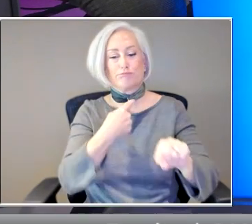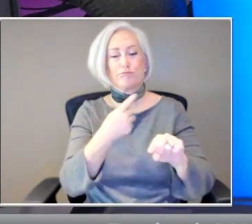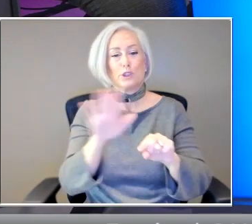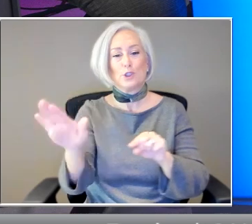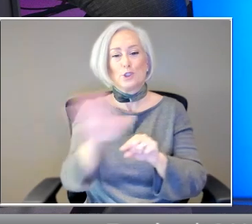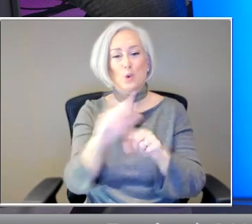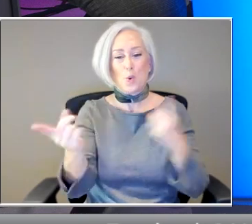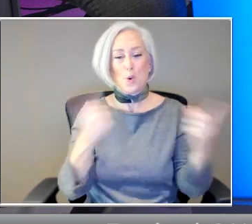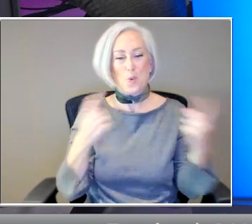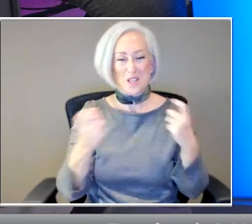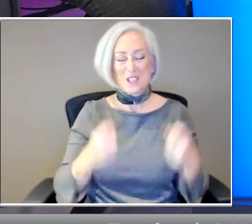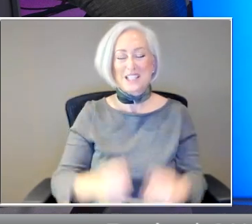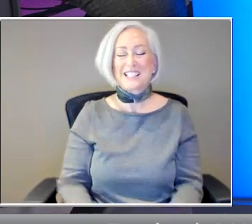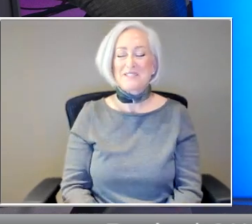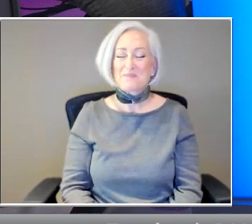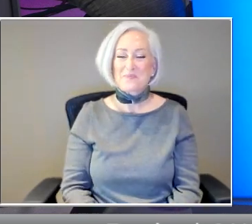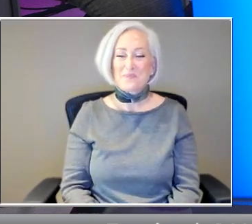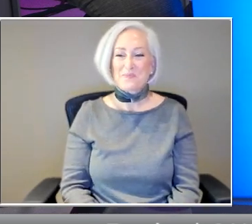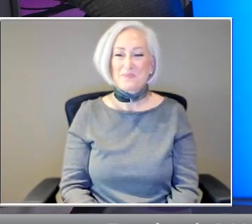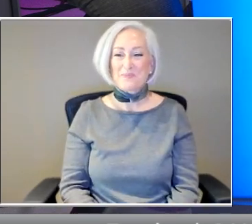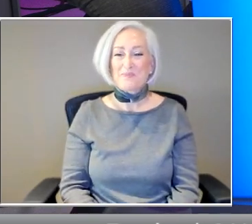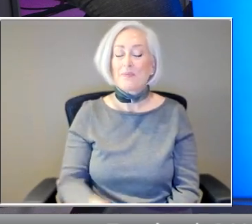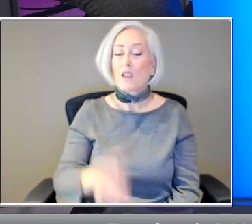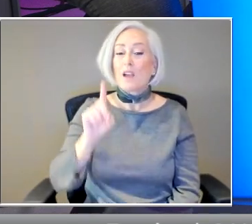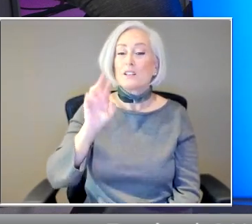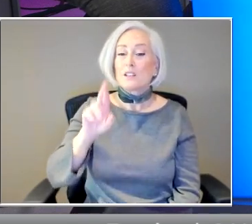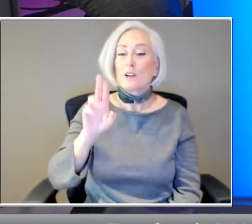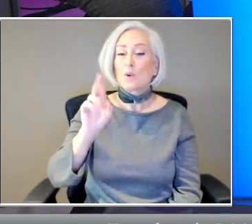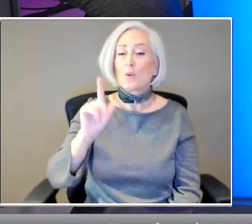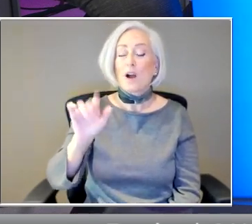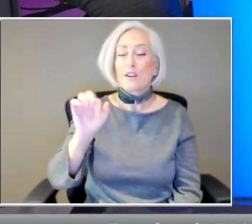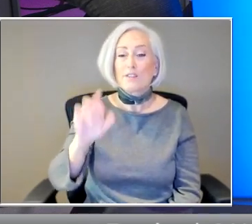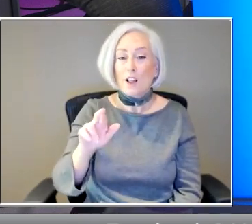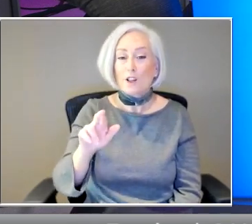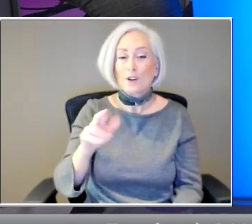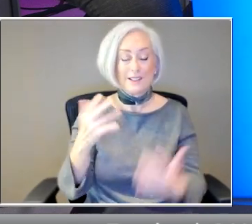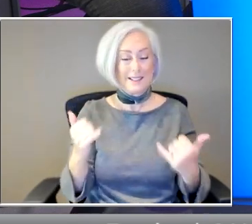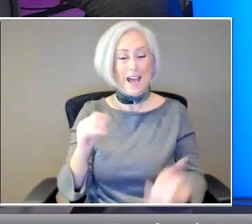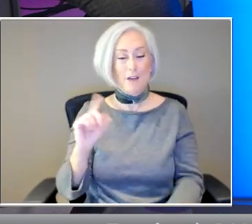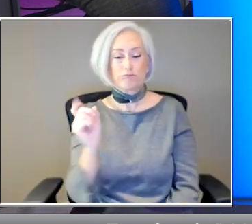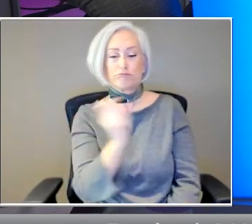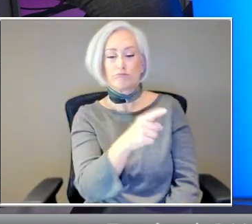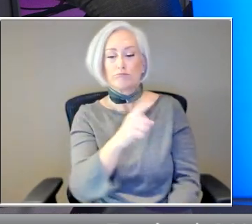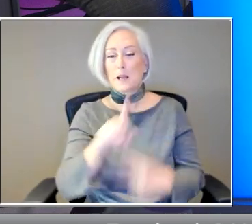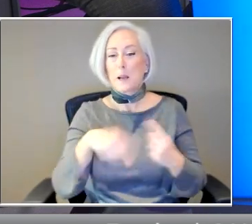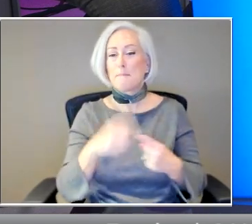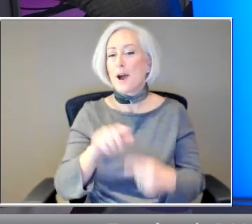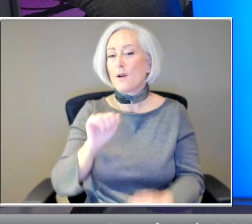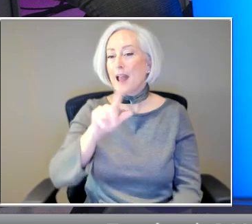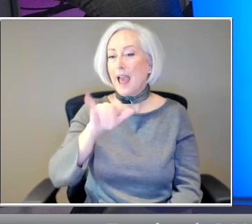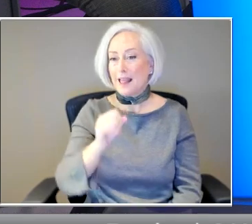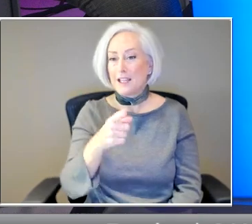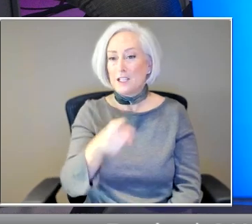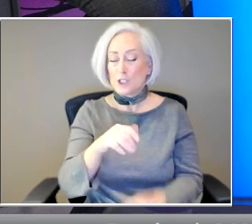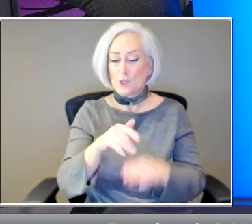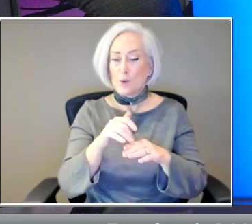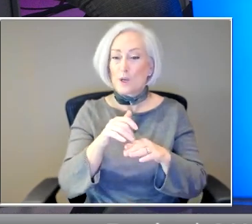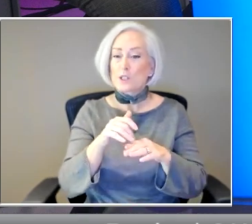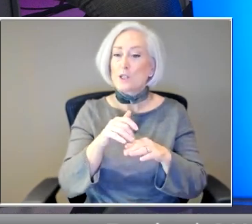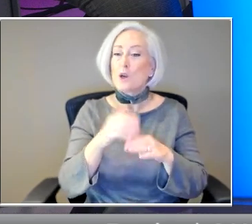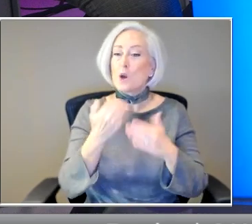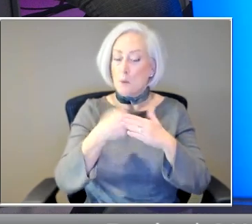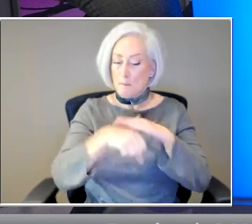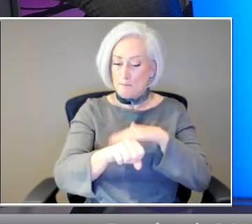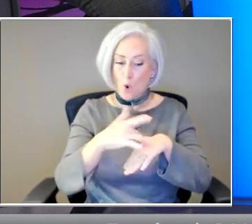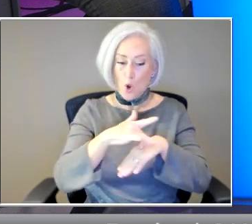your screen. Dr. Rockefeller, I want to ask you some questions about Allie. She was born premature, missing one of her valves, and